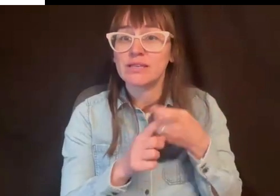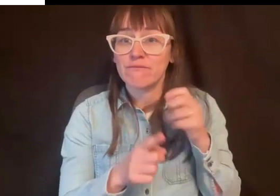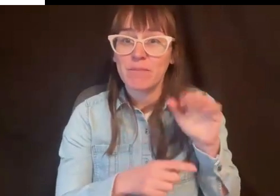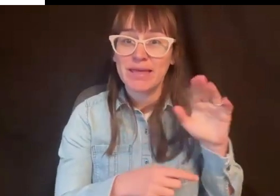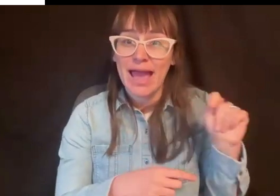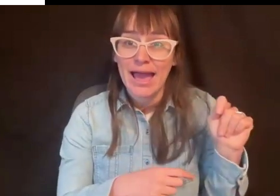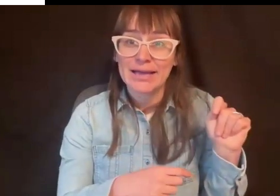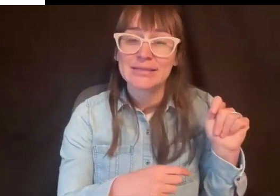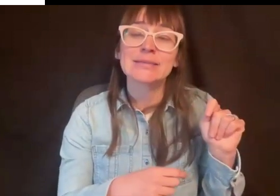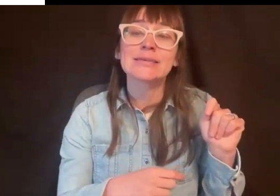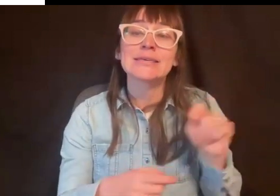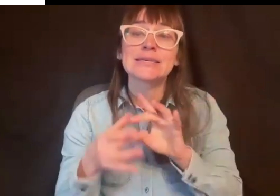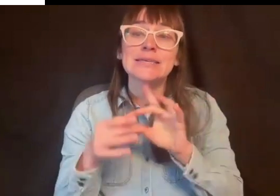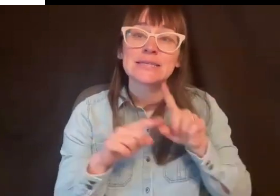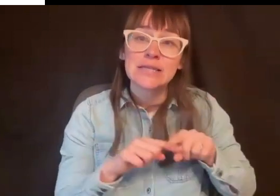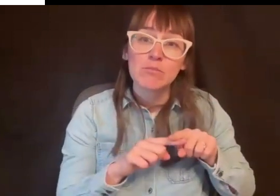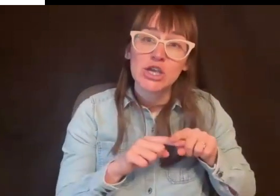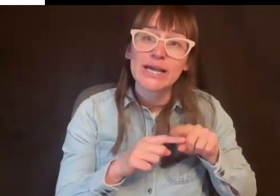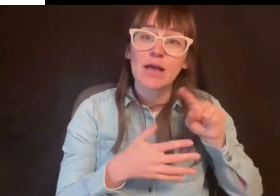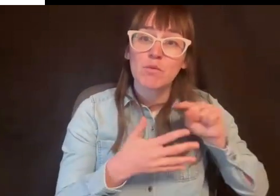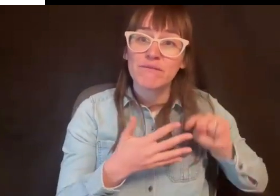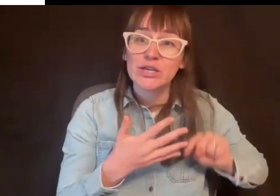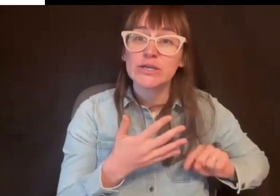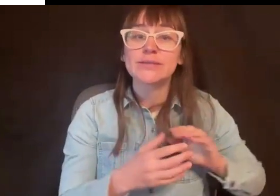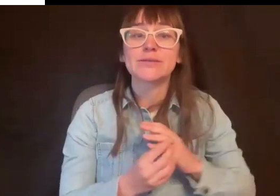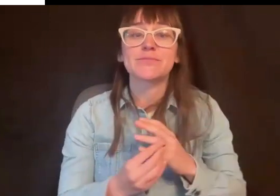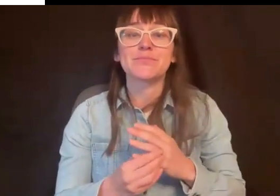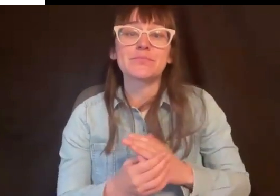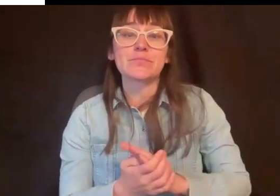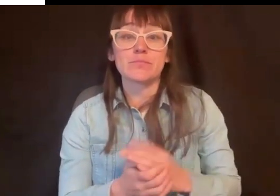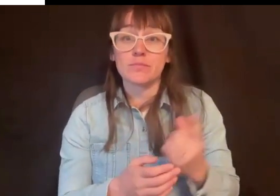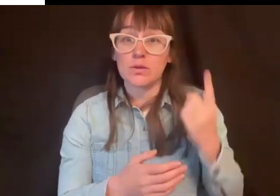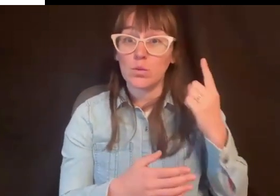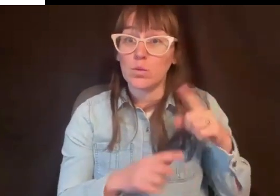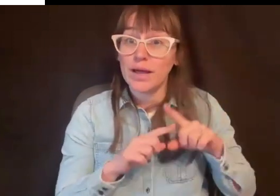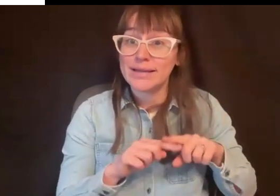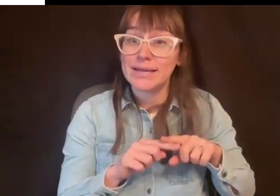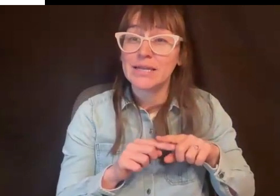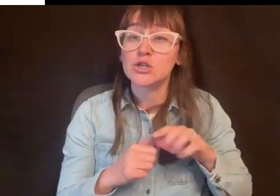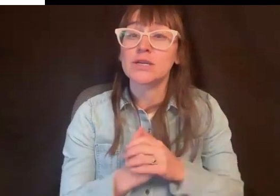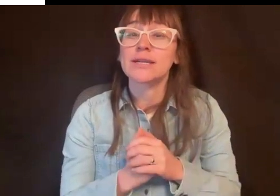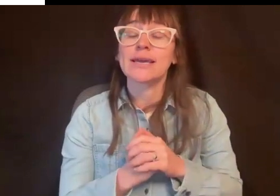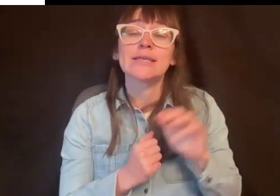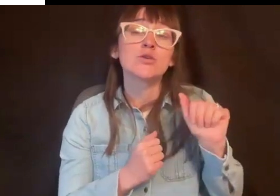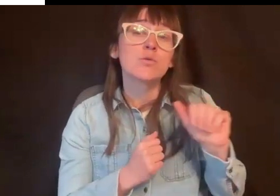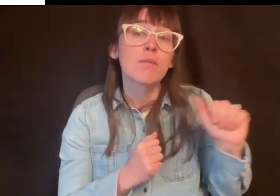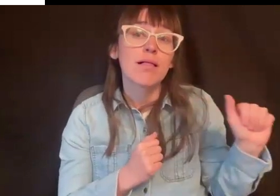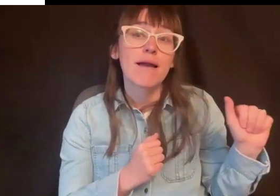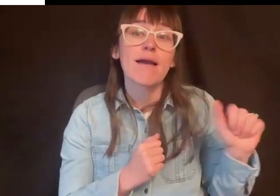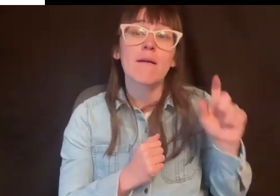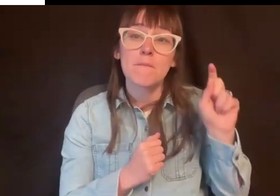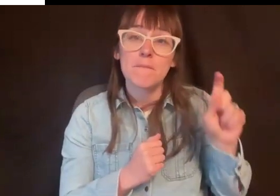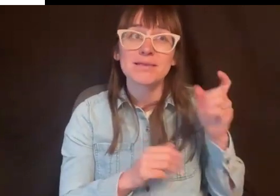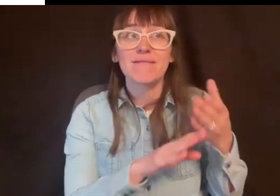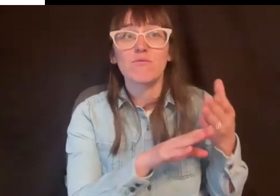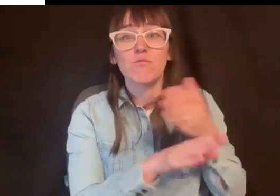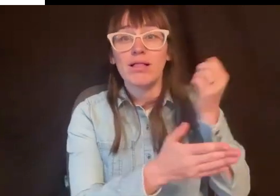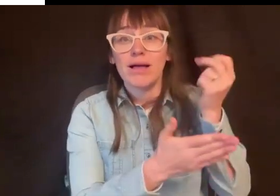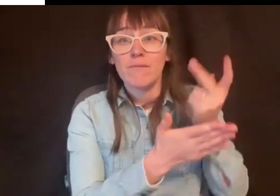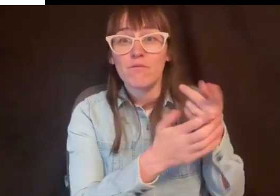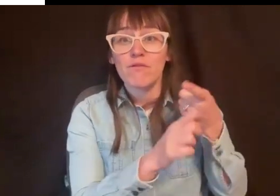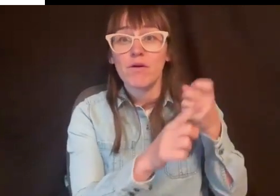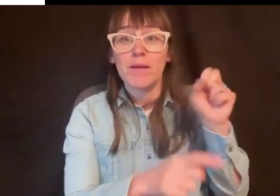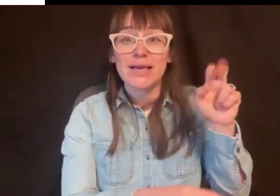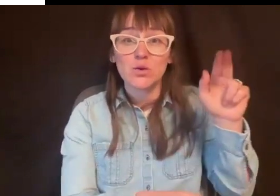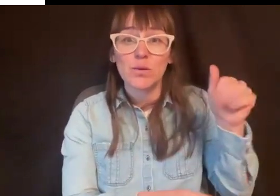conditions. One of the conditions to approval is the requirement that the AAA receive prior approval from the SCA before entering